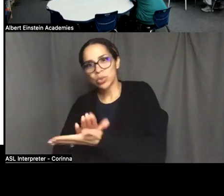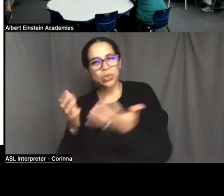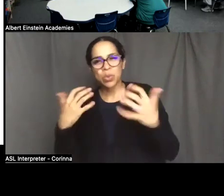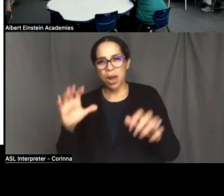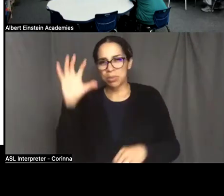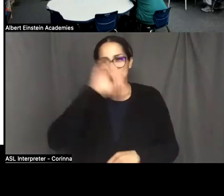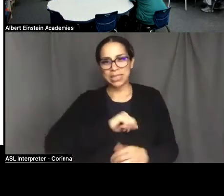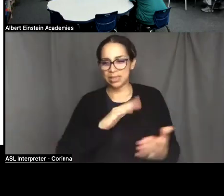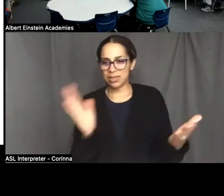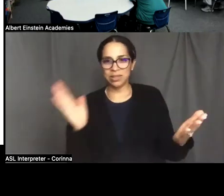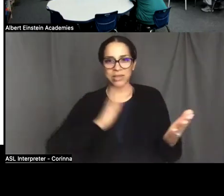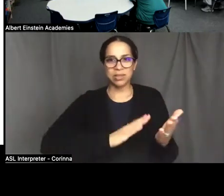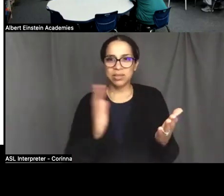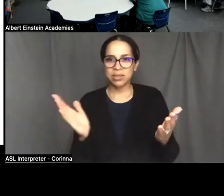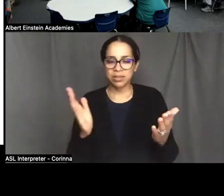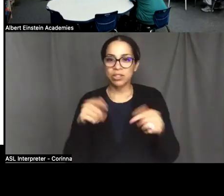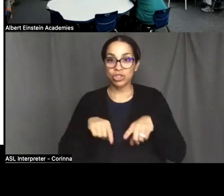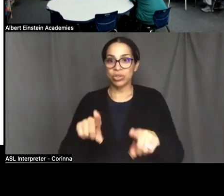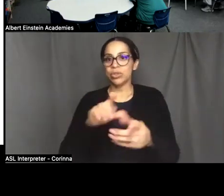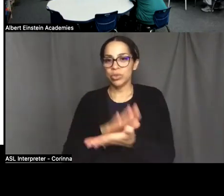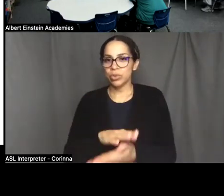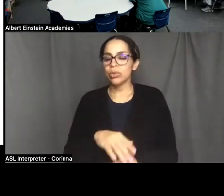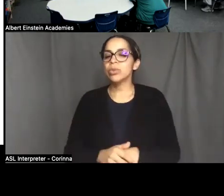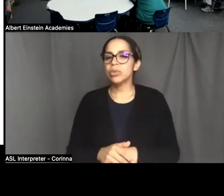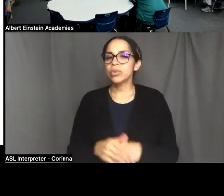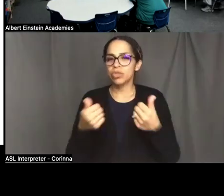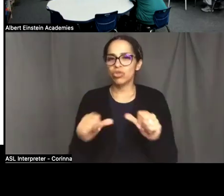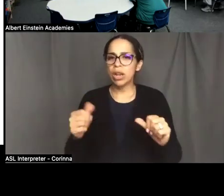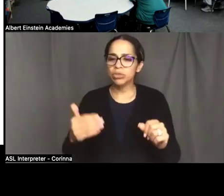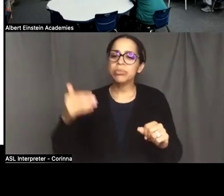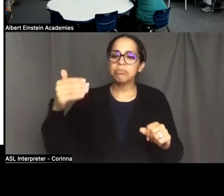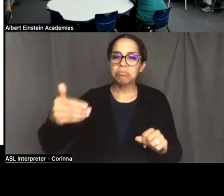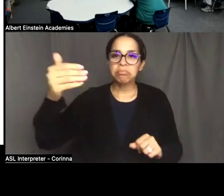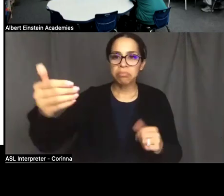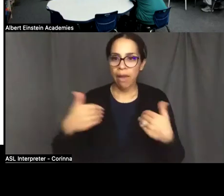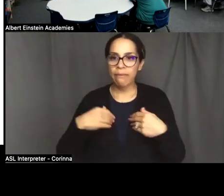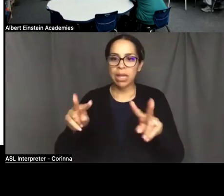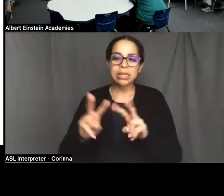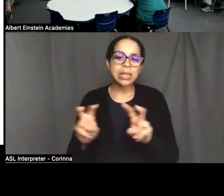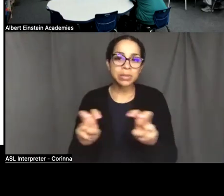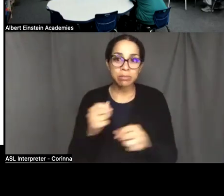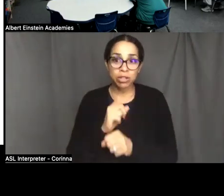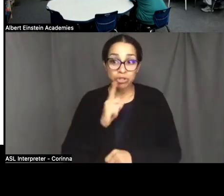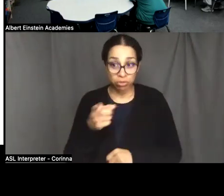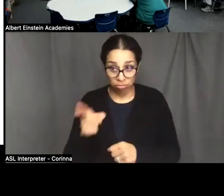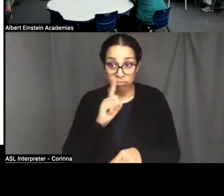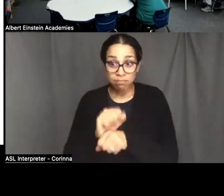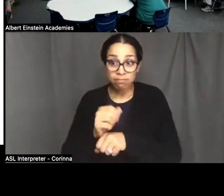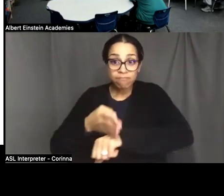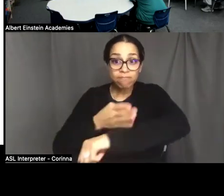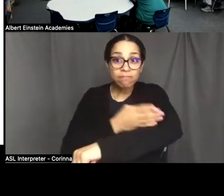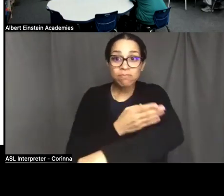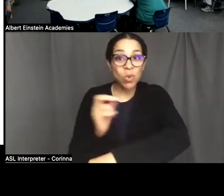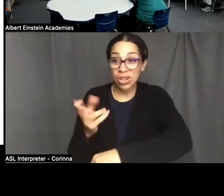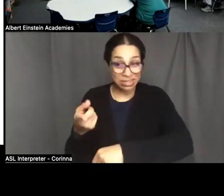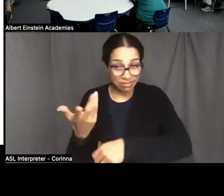And then we really just try and monitor everything with assessment so we can always see if they're making progress or not making progress. Do we need to